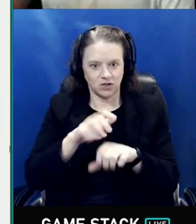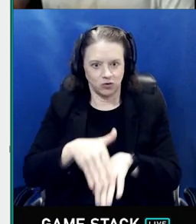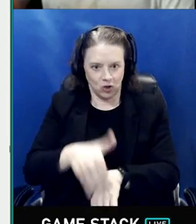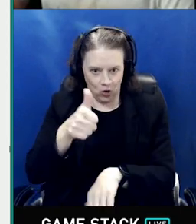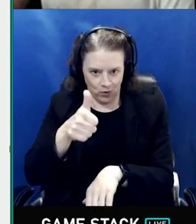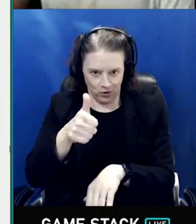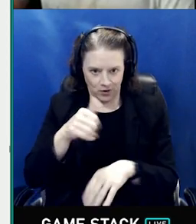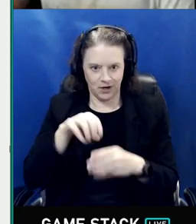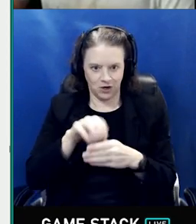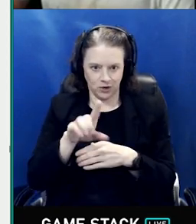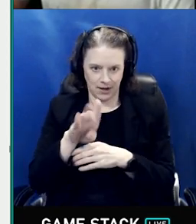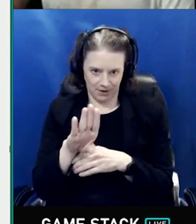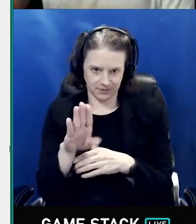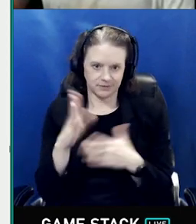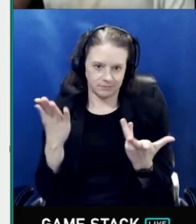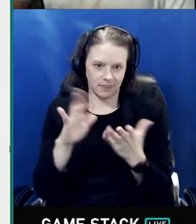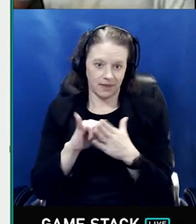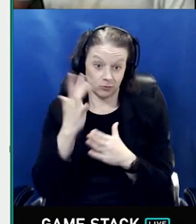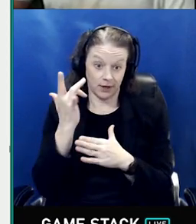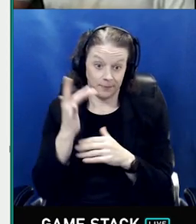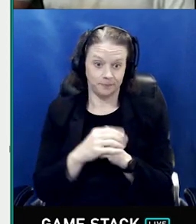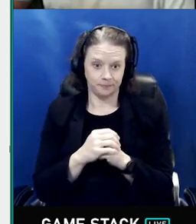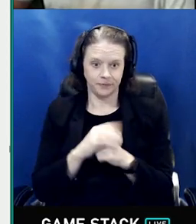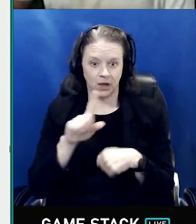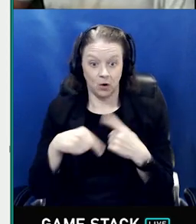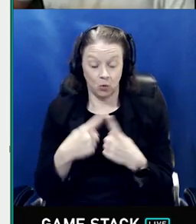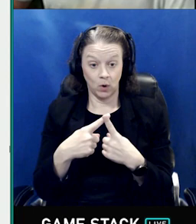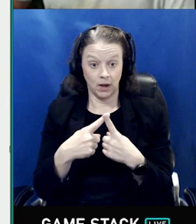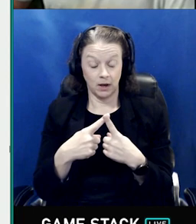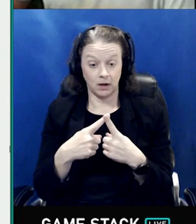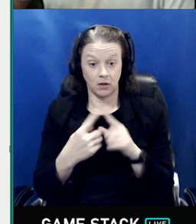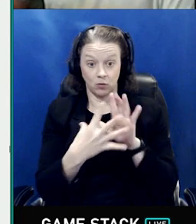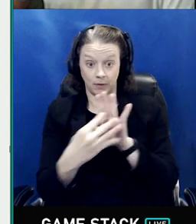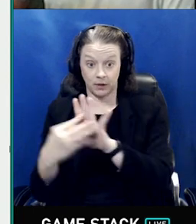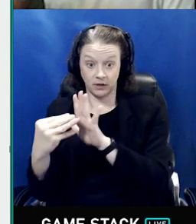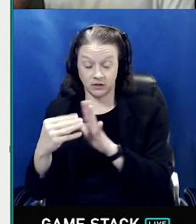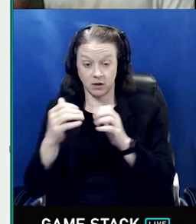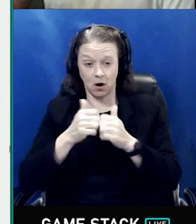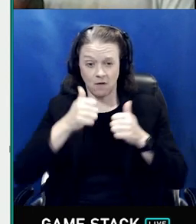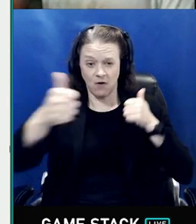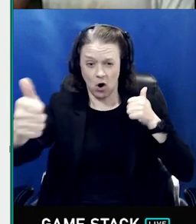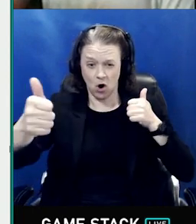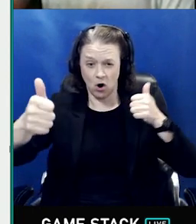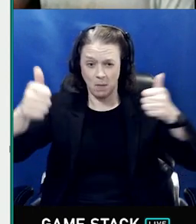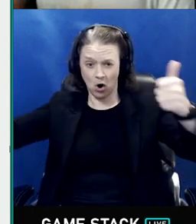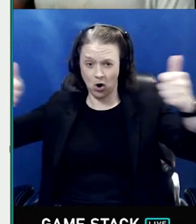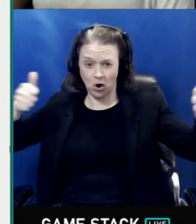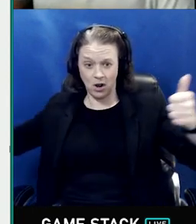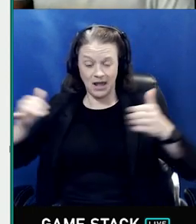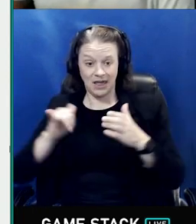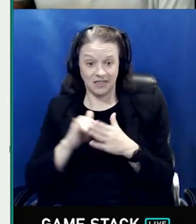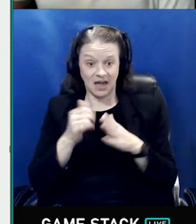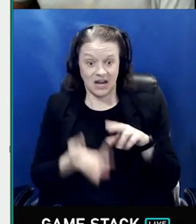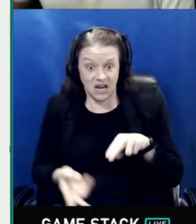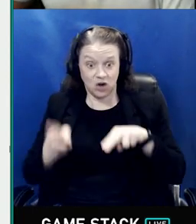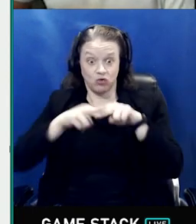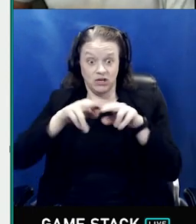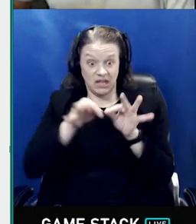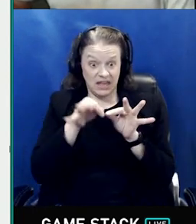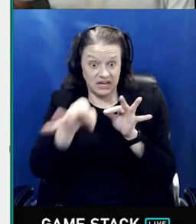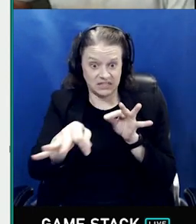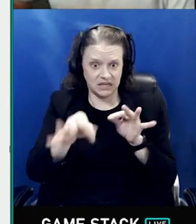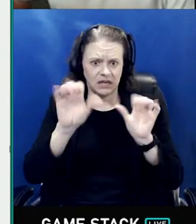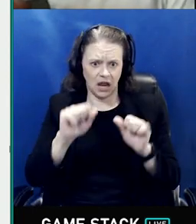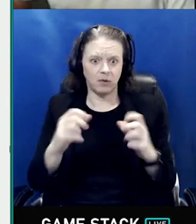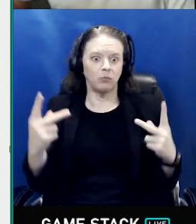in your database. When the replicas are separated by large distances, this increase in latency can actually be quite substantial. Now, if you